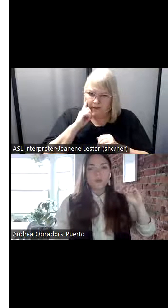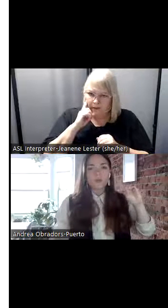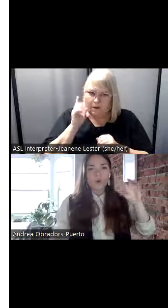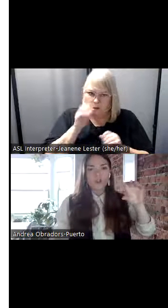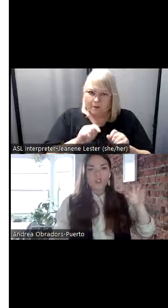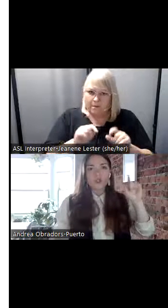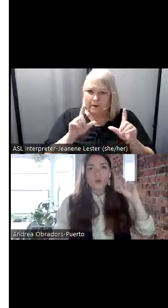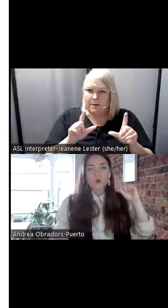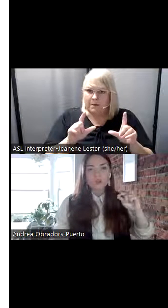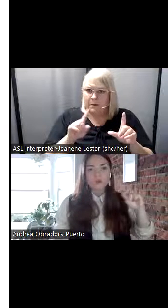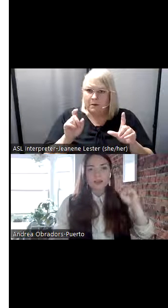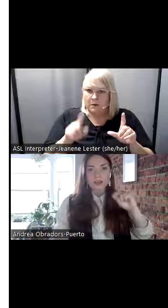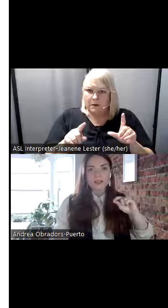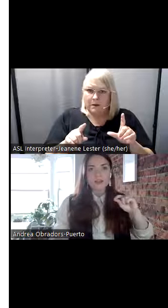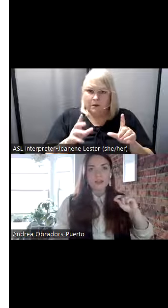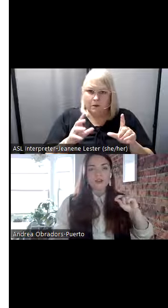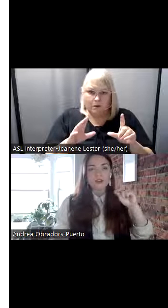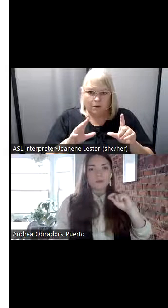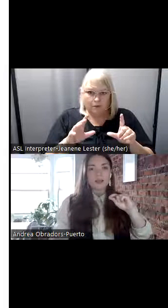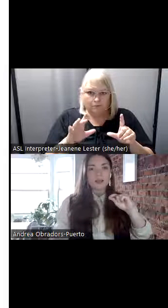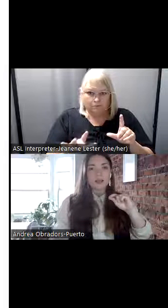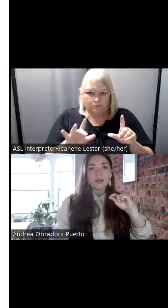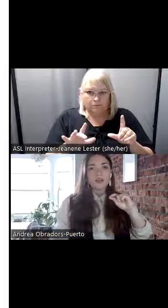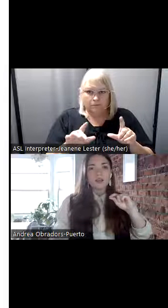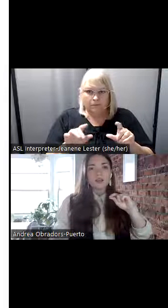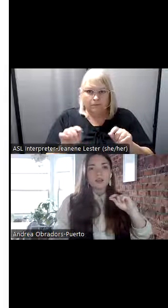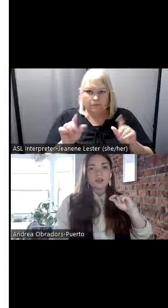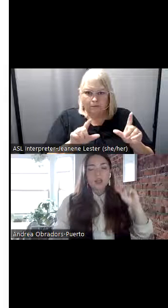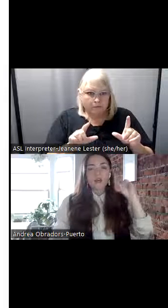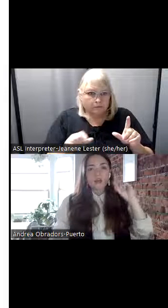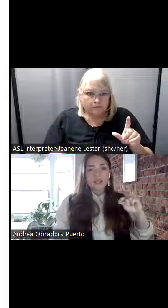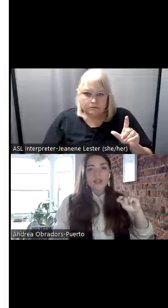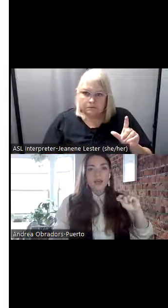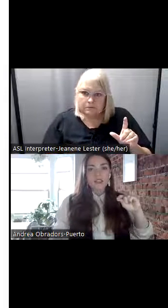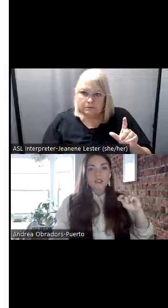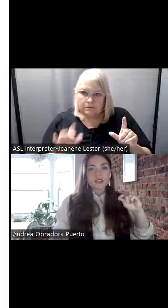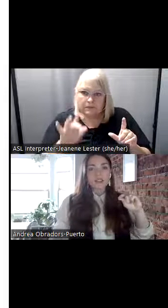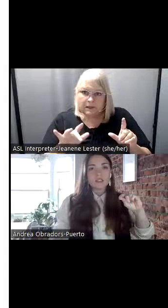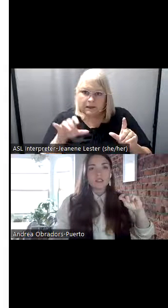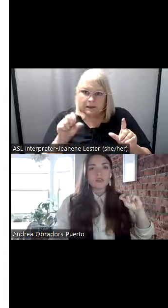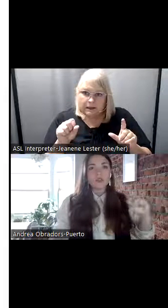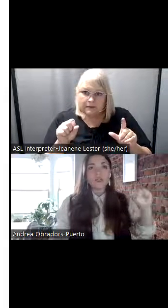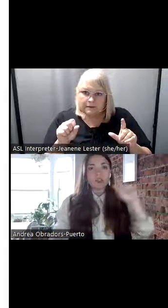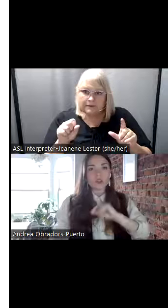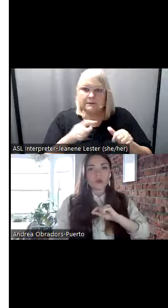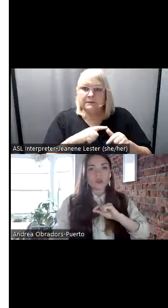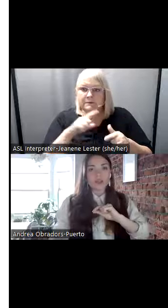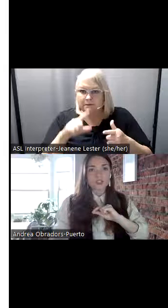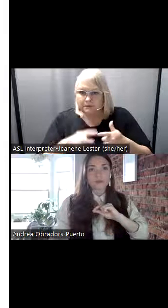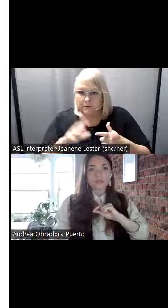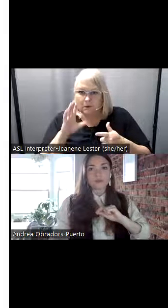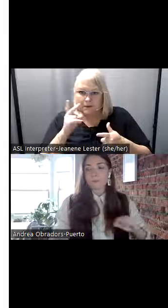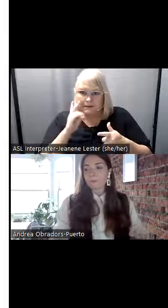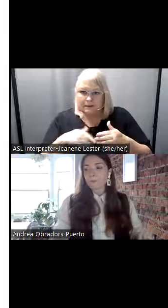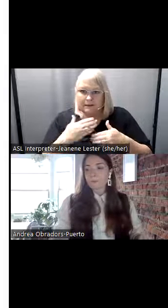pop up the question, do you want to go to the next slide or something like that? If you click yes, hopefully you'll go to the